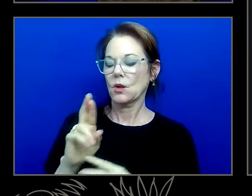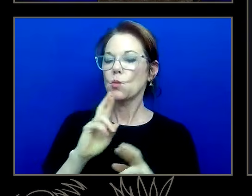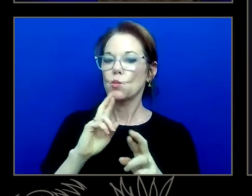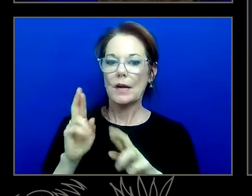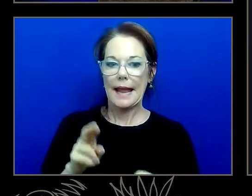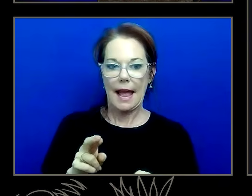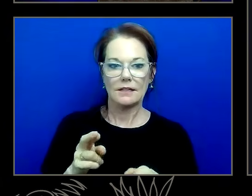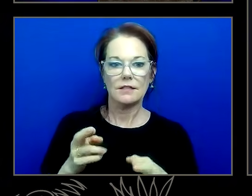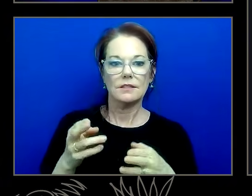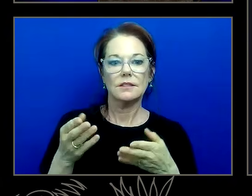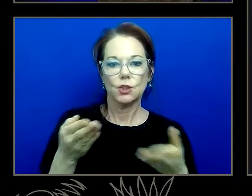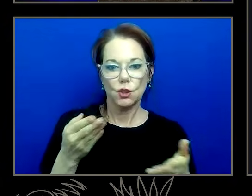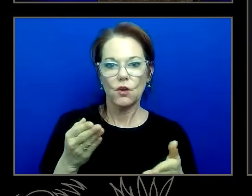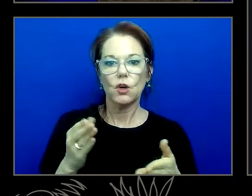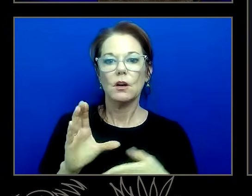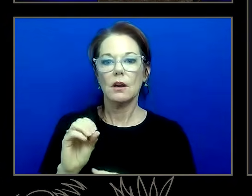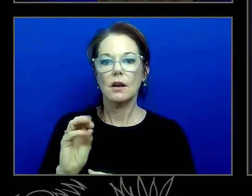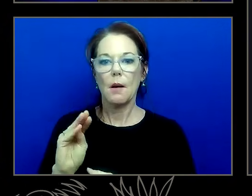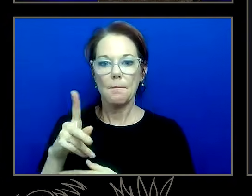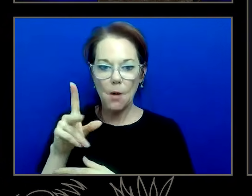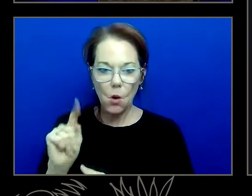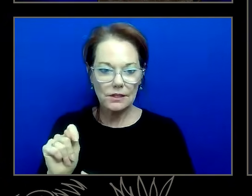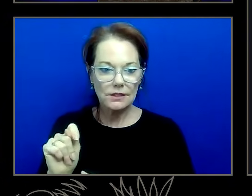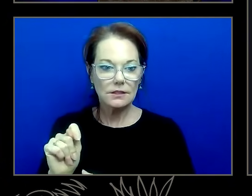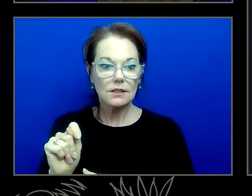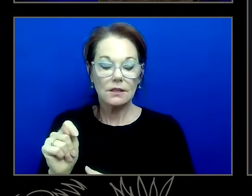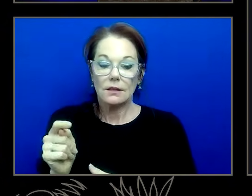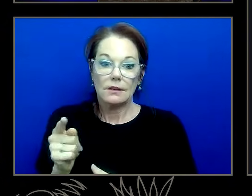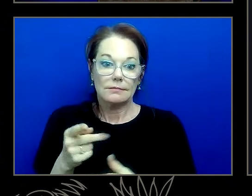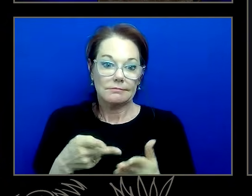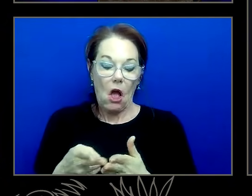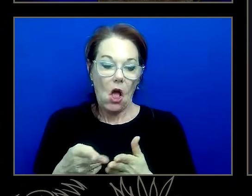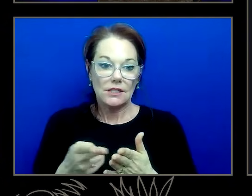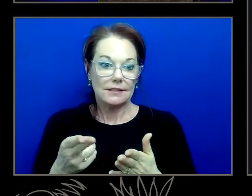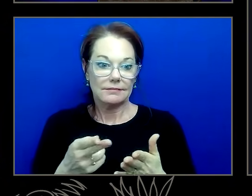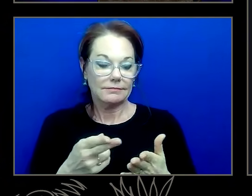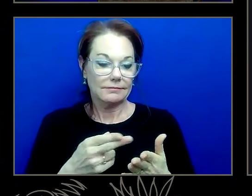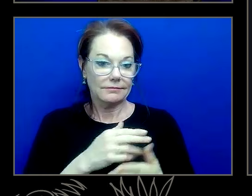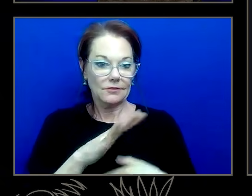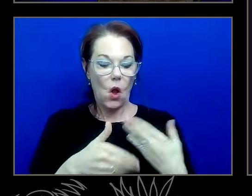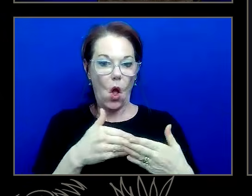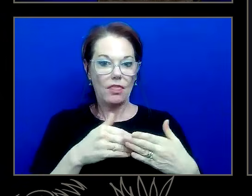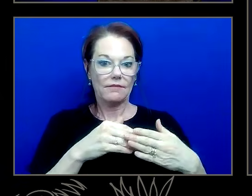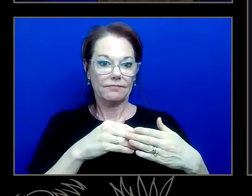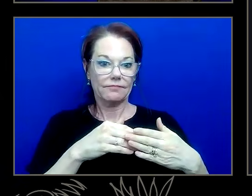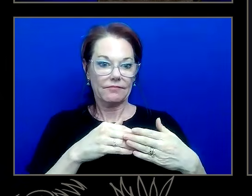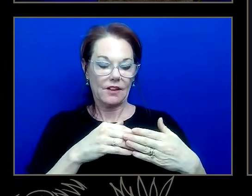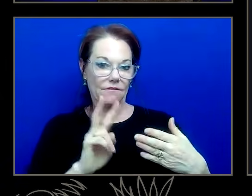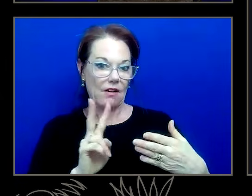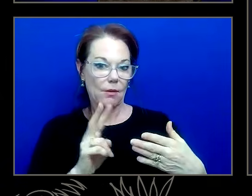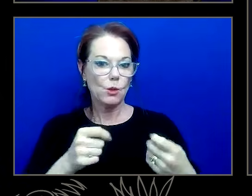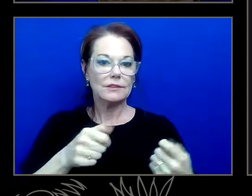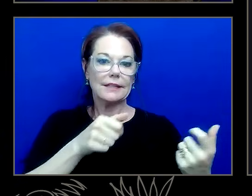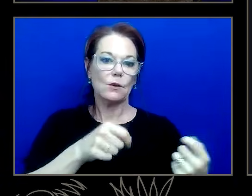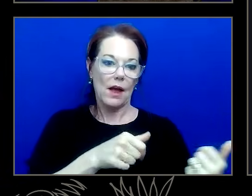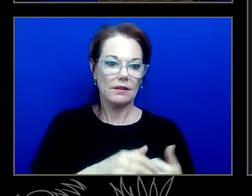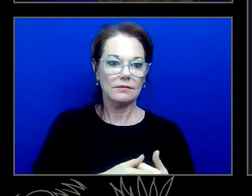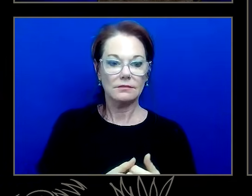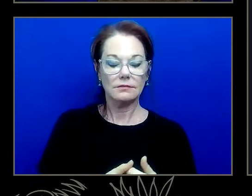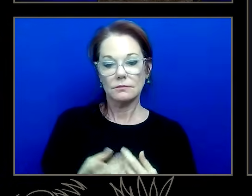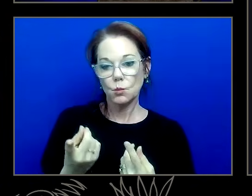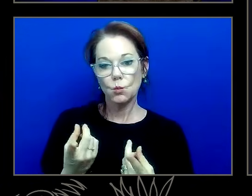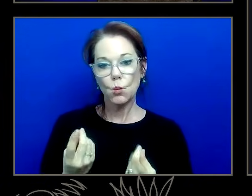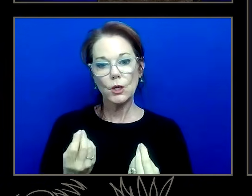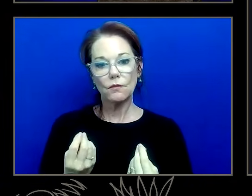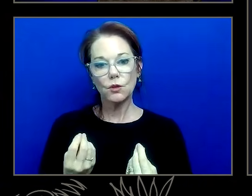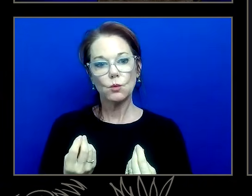Components, and just do away with all of that, those variables. So essentially, all you have to do